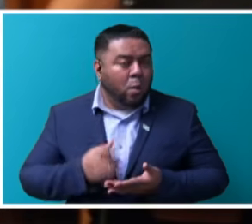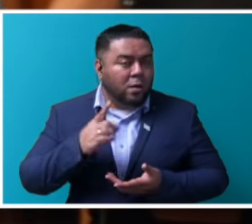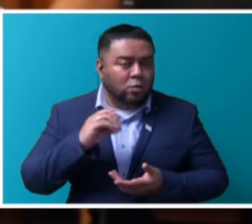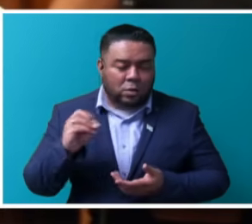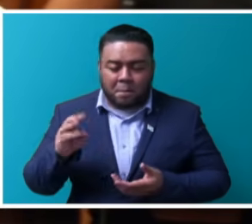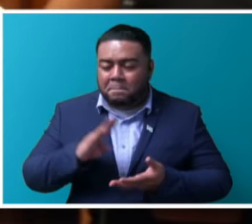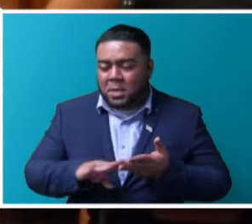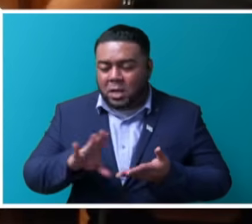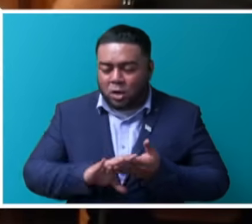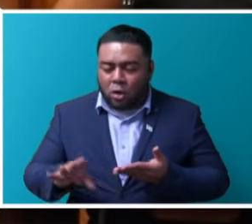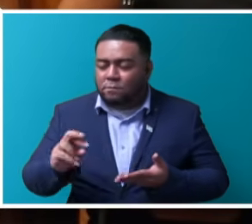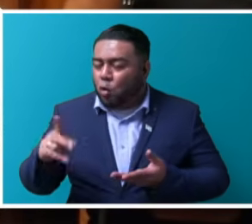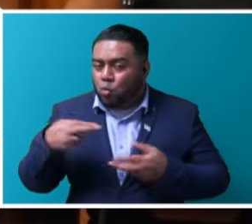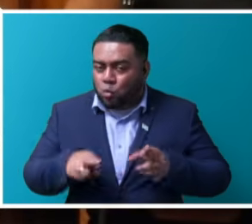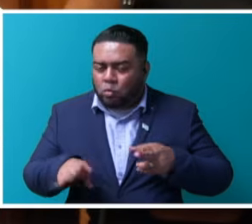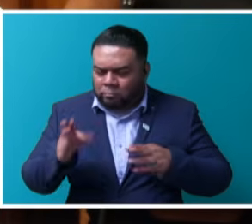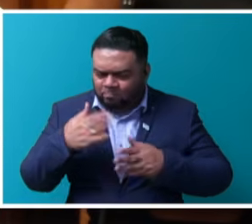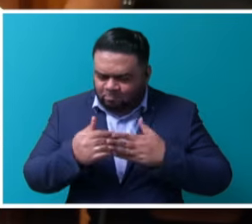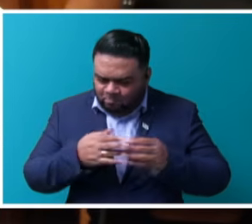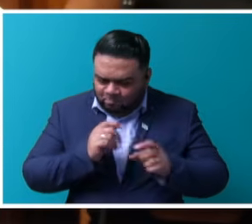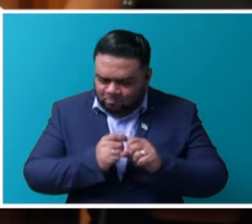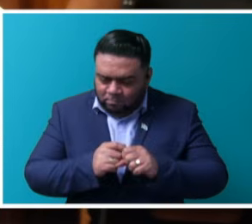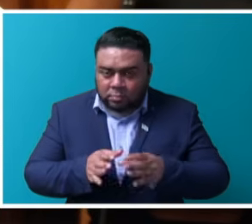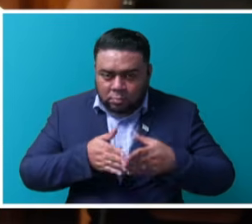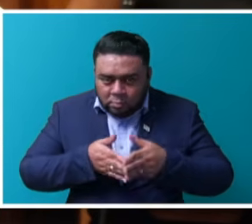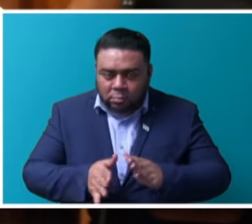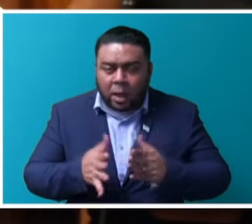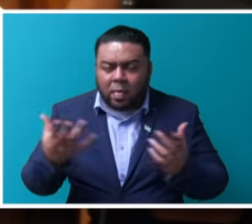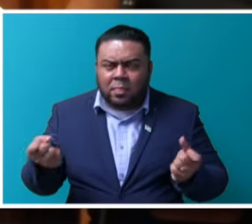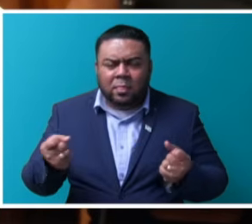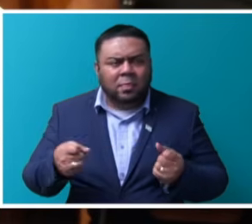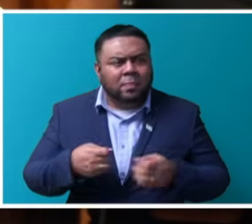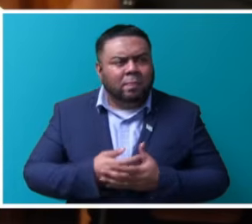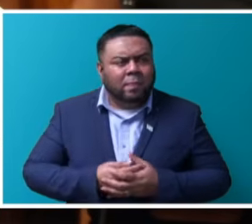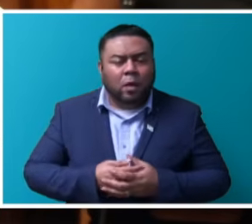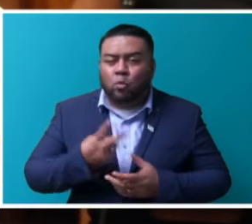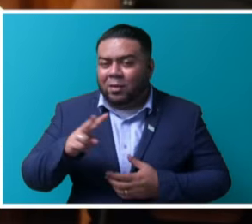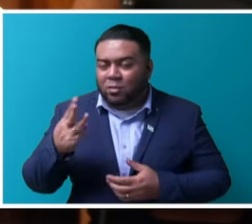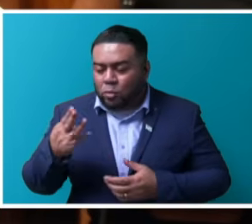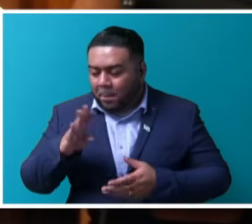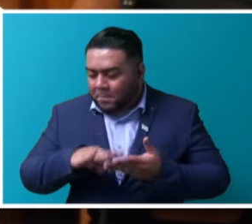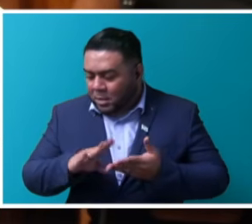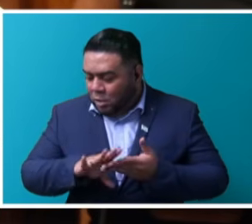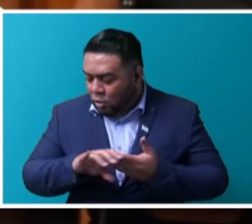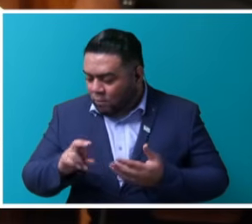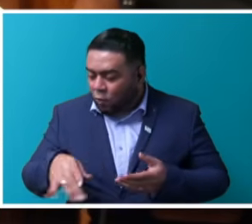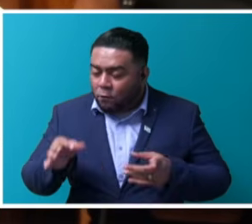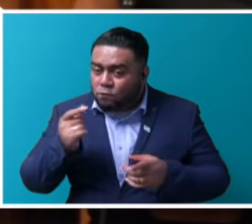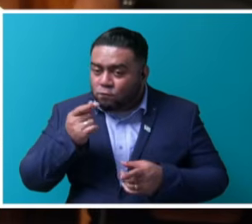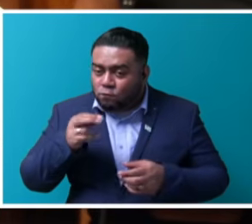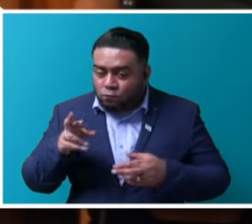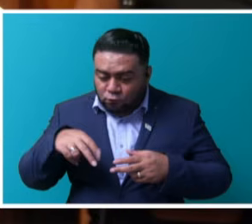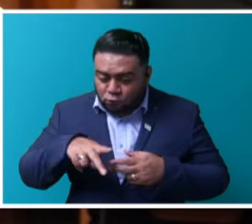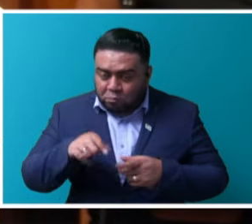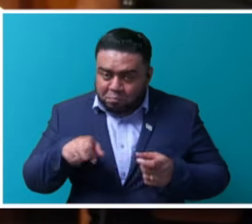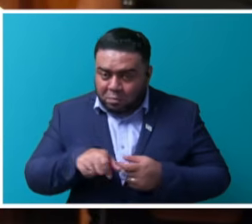maintenance, $74 million for road renewals, replacement and resealing, $23 million for footpaths and bus